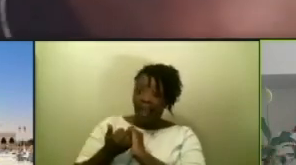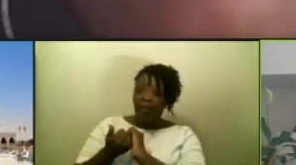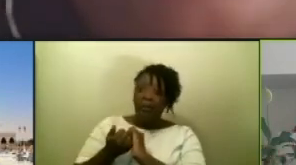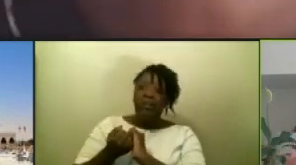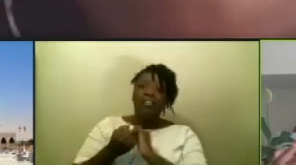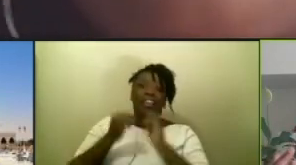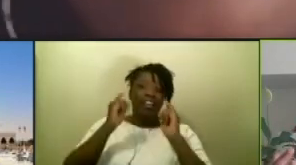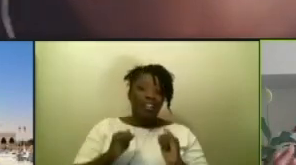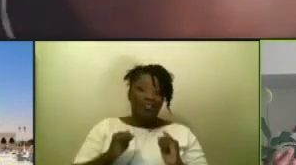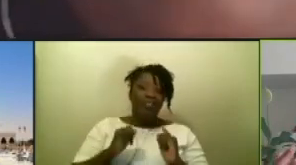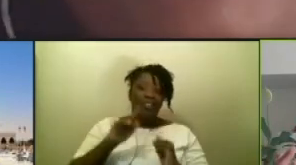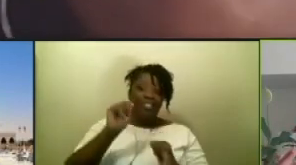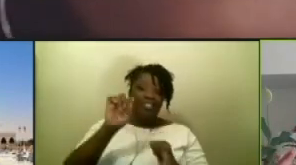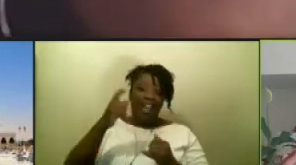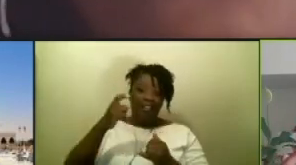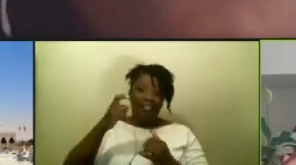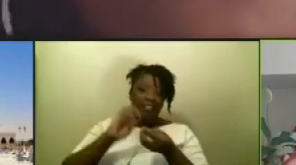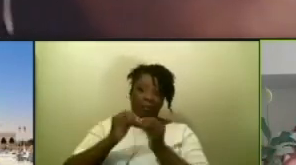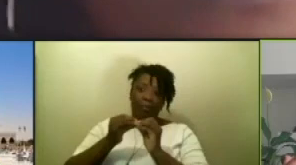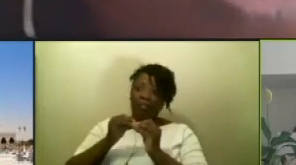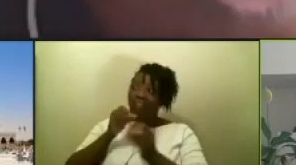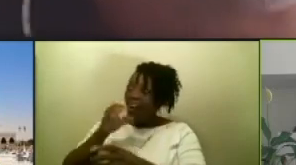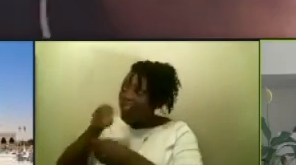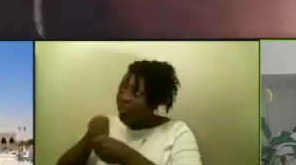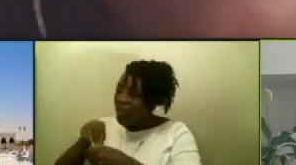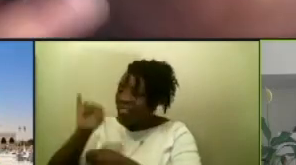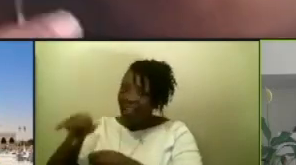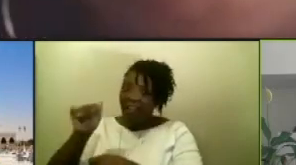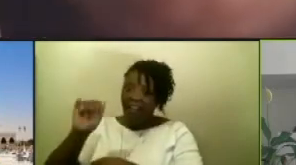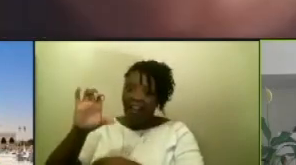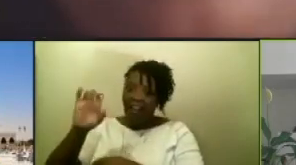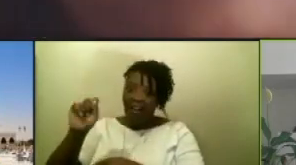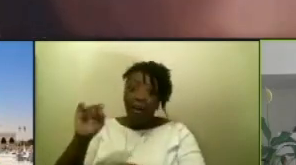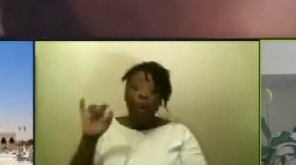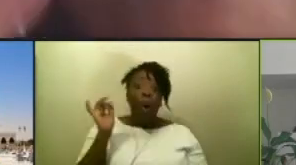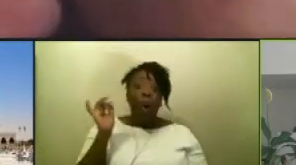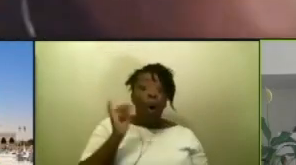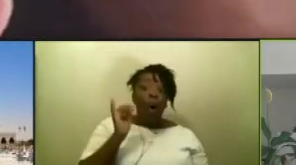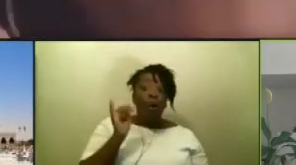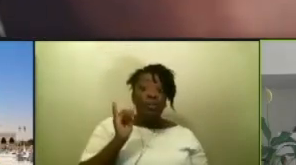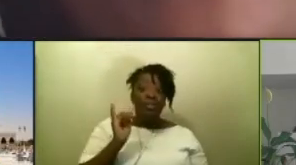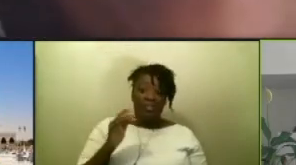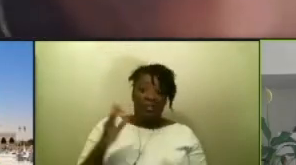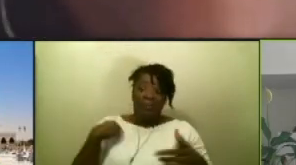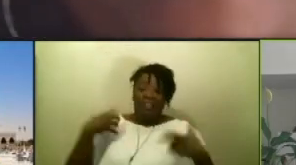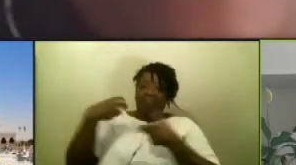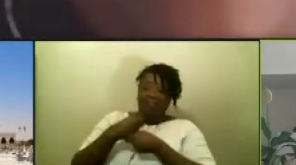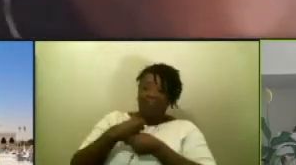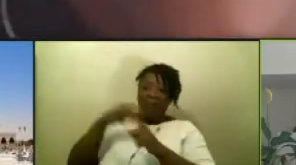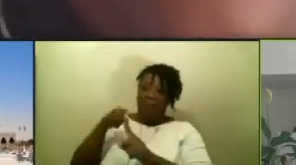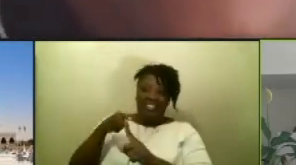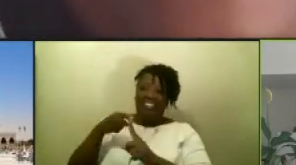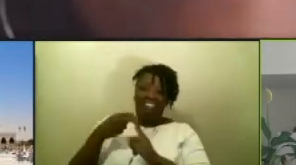number. It also excluded people who, it also excluded, let me wrap up really quickly because I'm